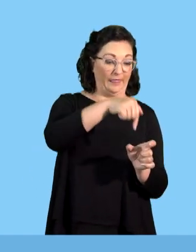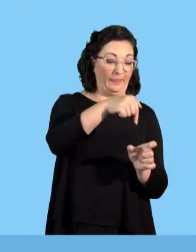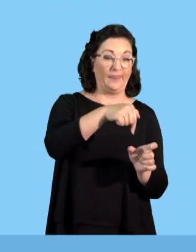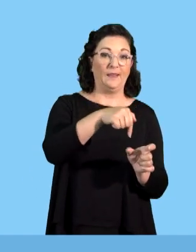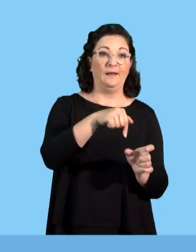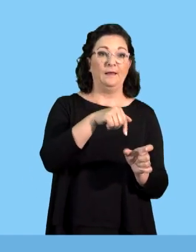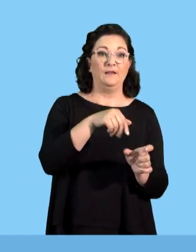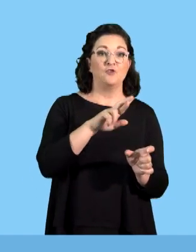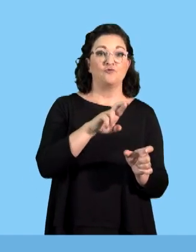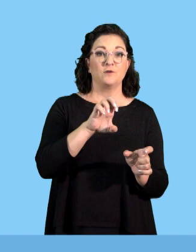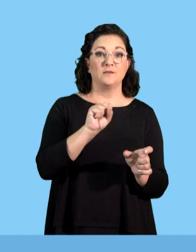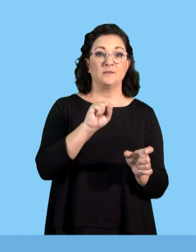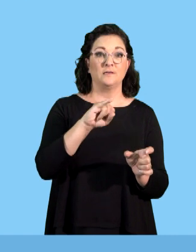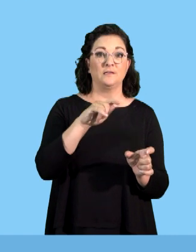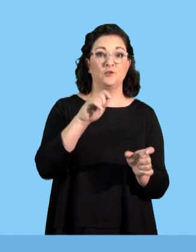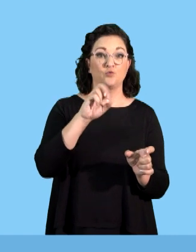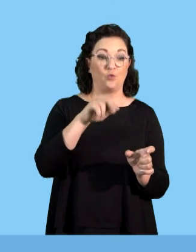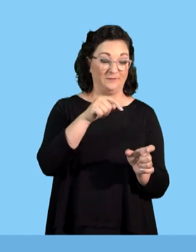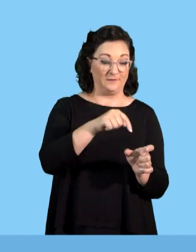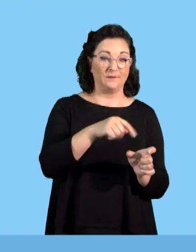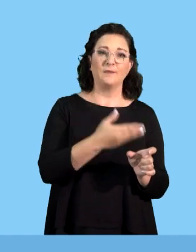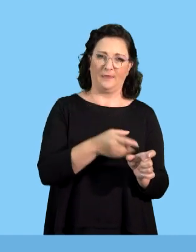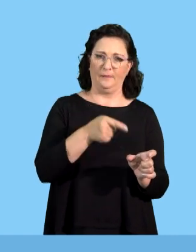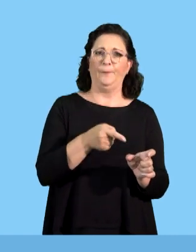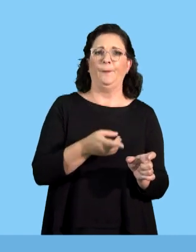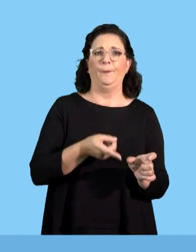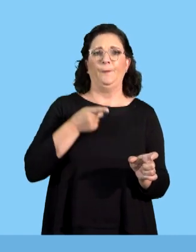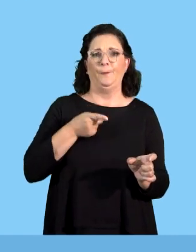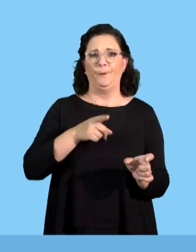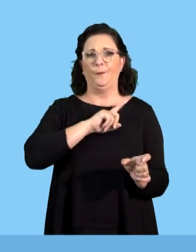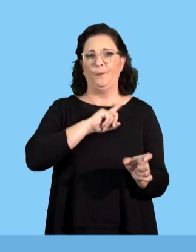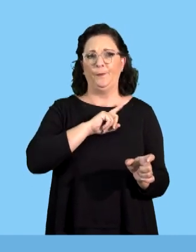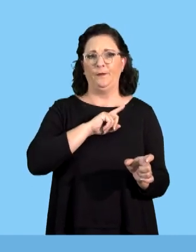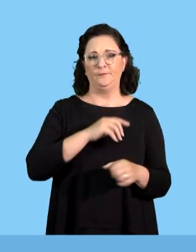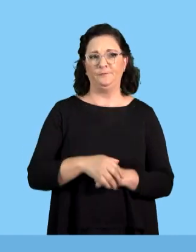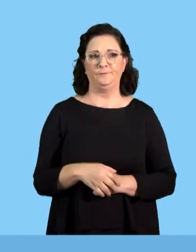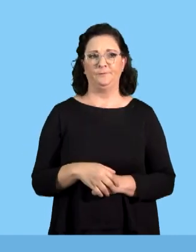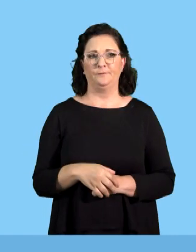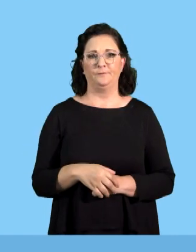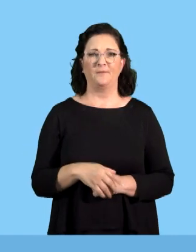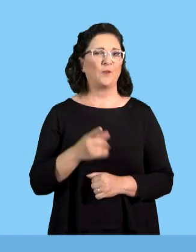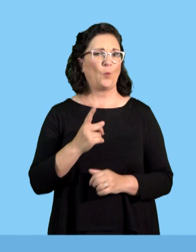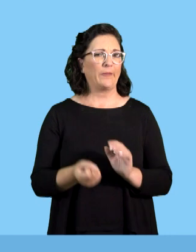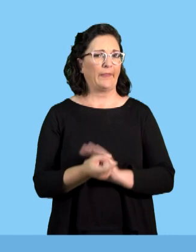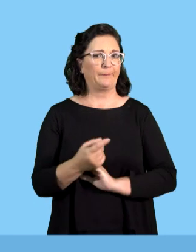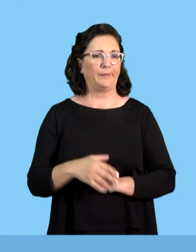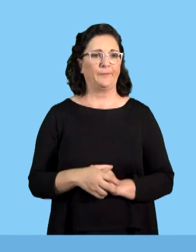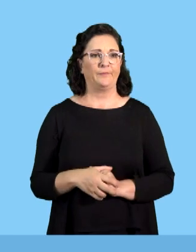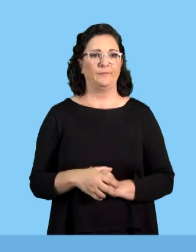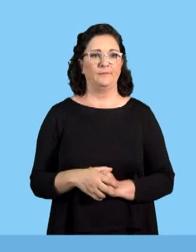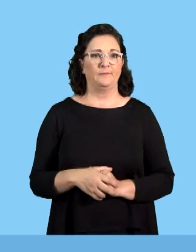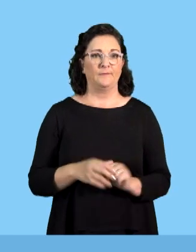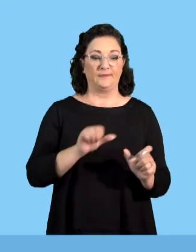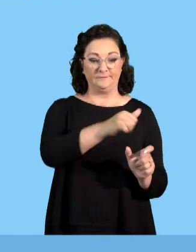the resistor itself, that heating effect of the electric current can be dangerous. What do we mean by that, and what